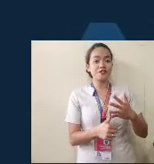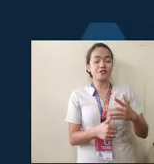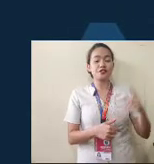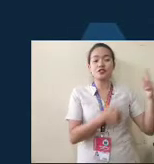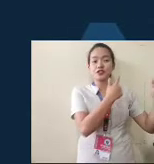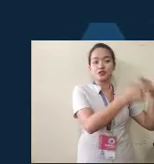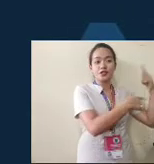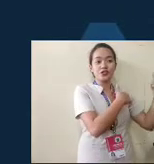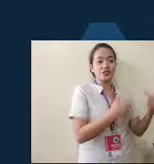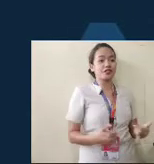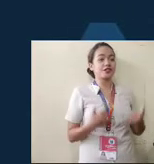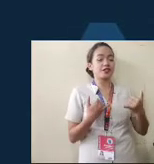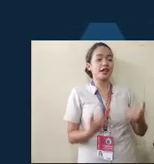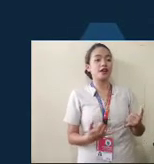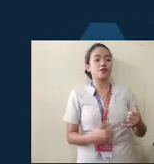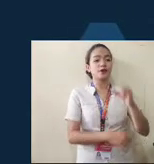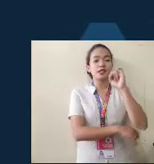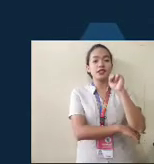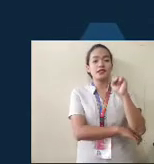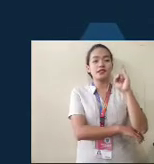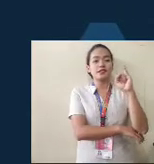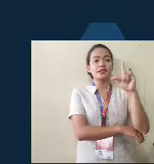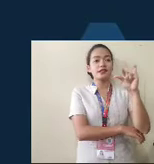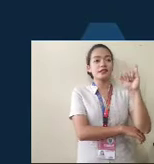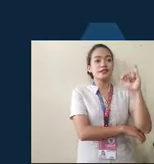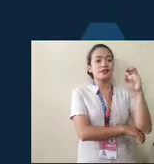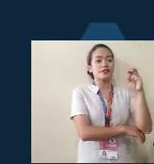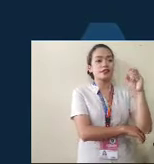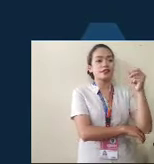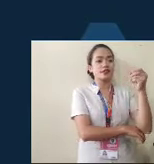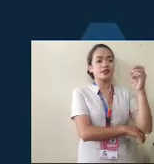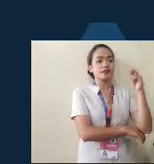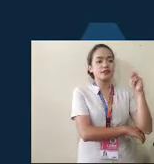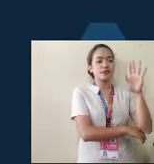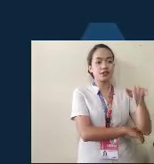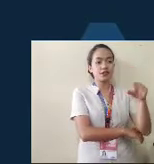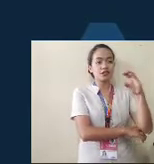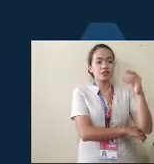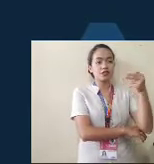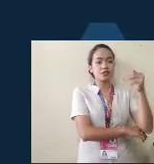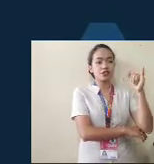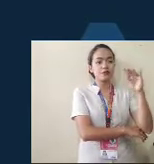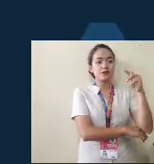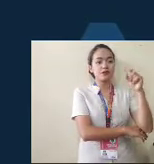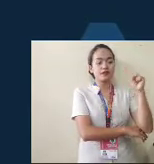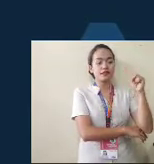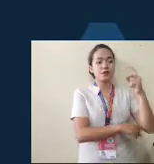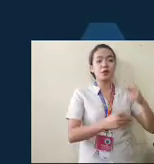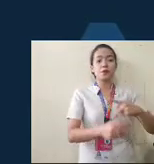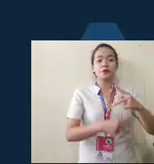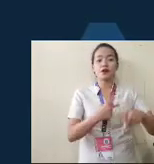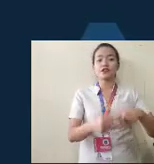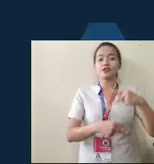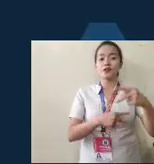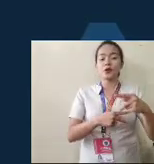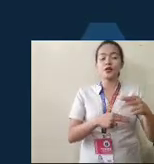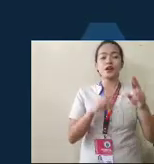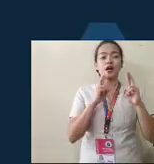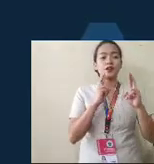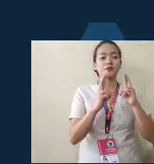For the fifth generation that is present, silicon chips, processor,